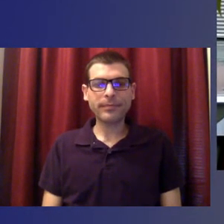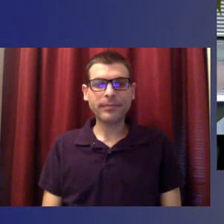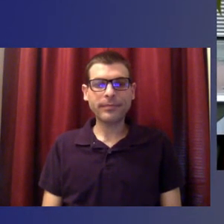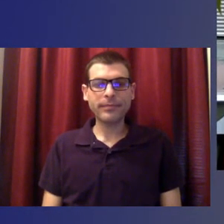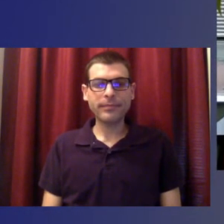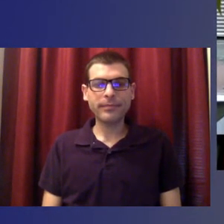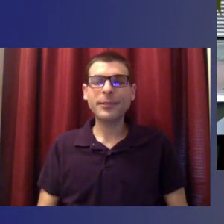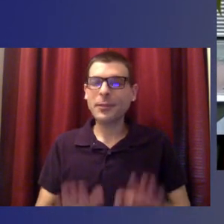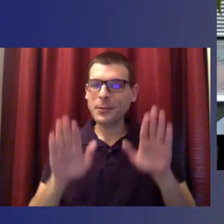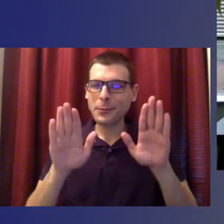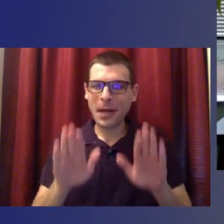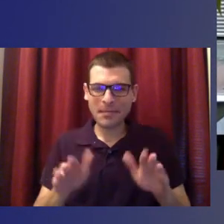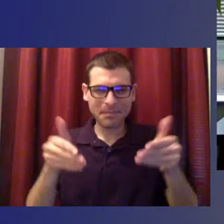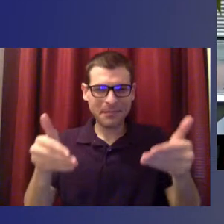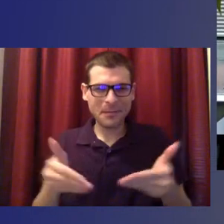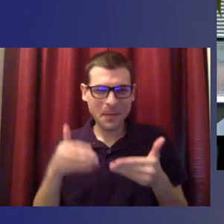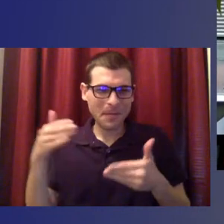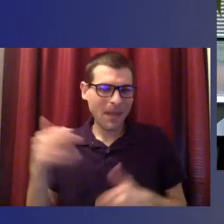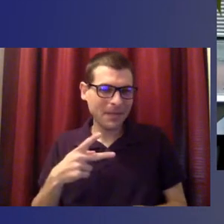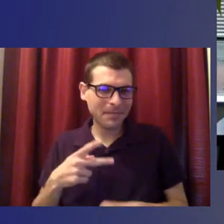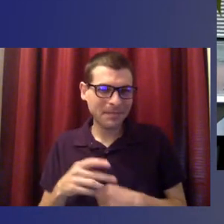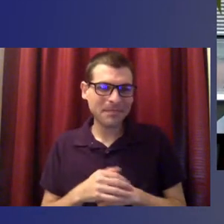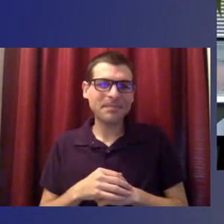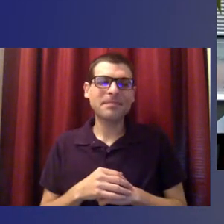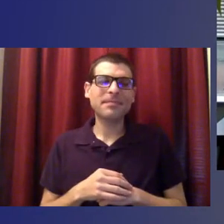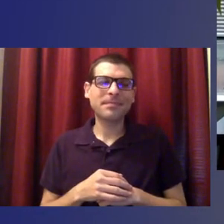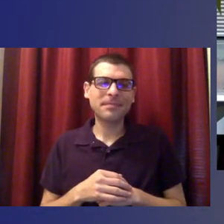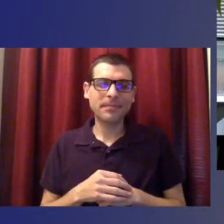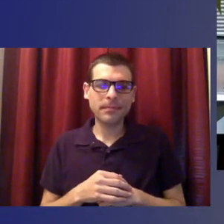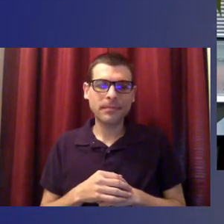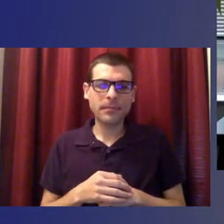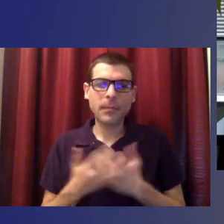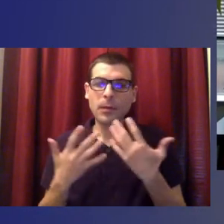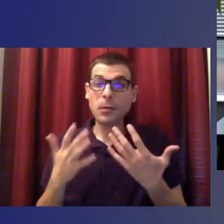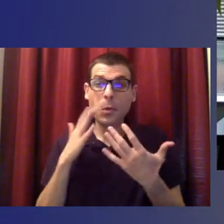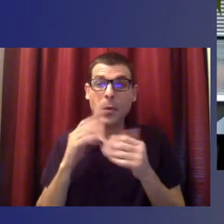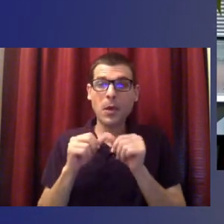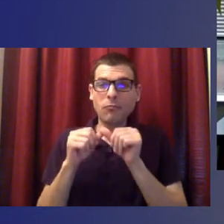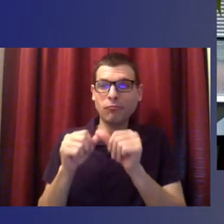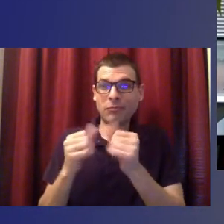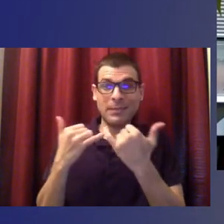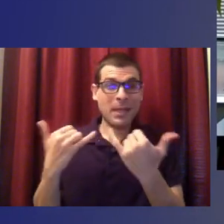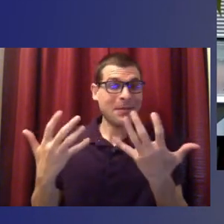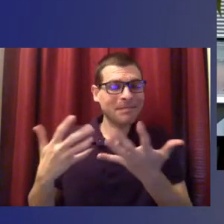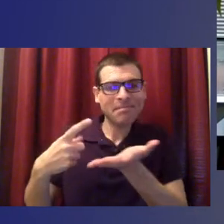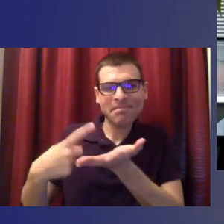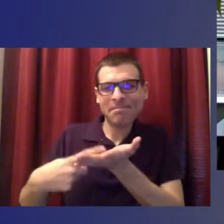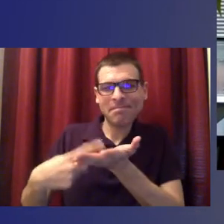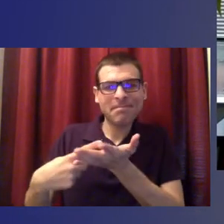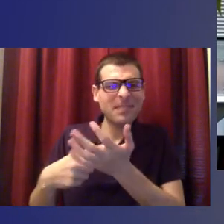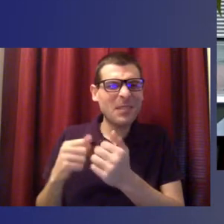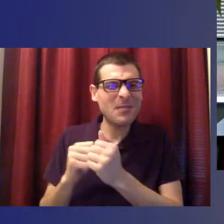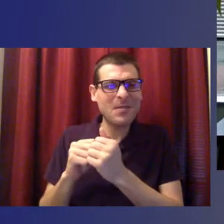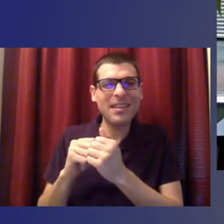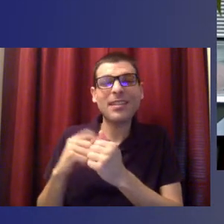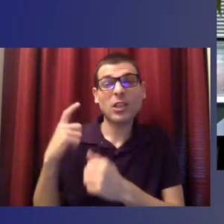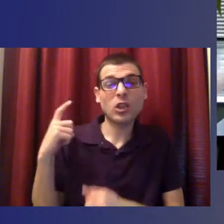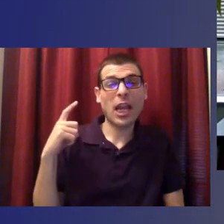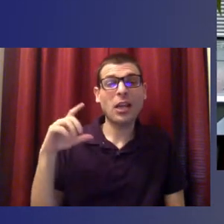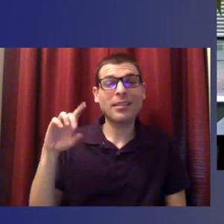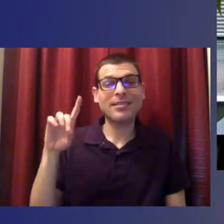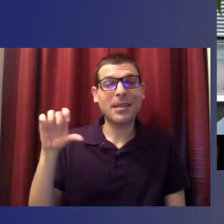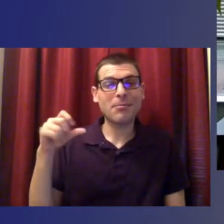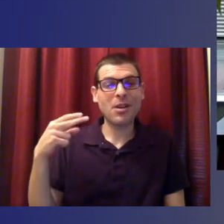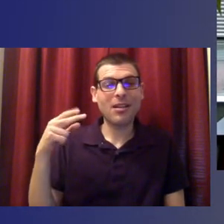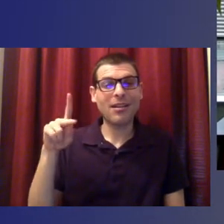Great. Well, welcome back, everyone. And as we resume our conversation with Chair Kafoury, I'll remind you it's not too late to ask a